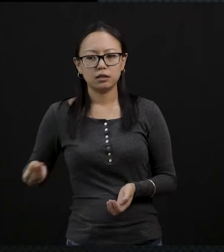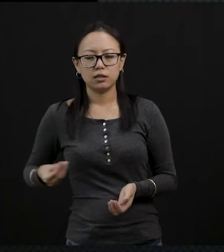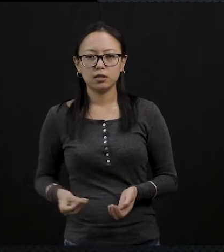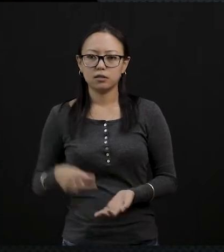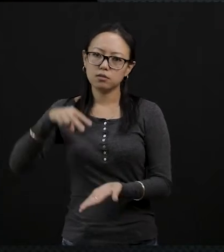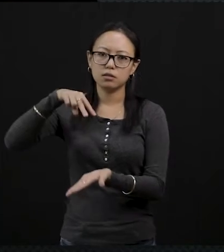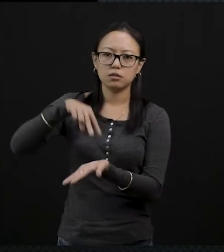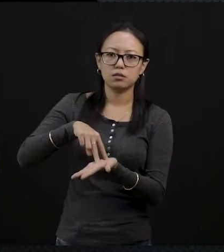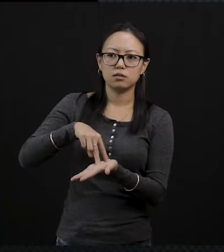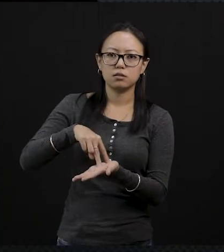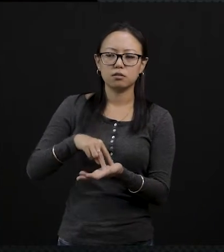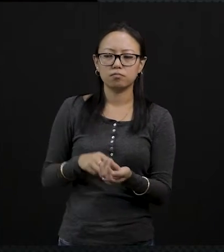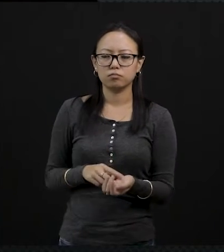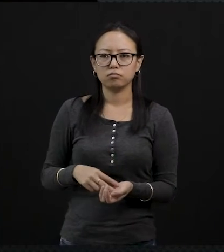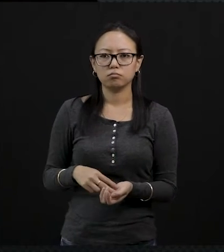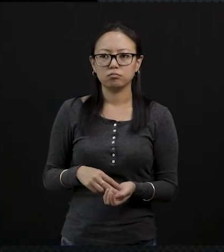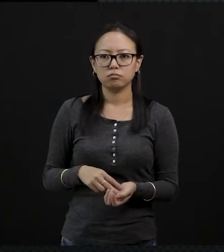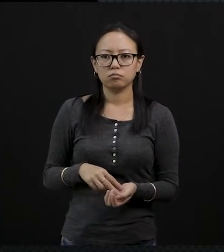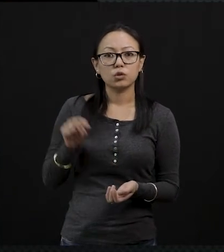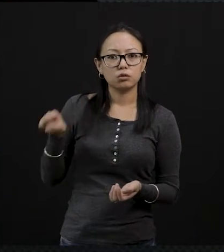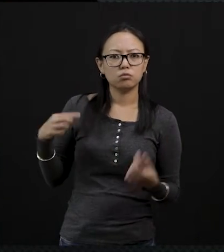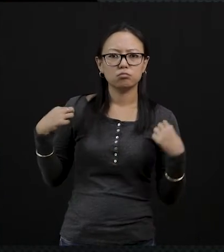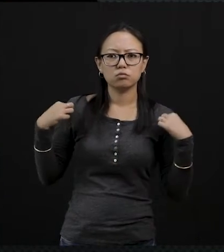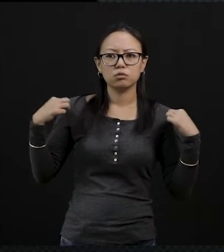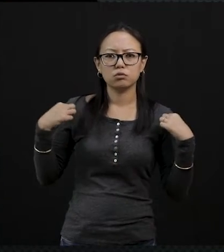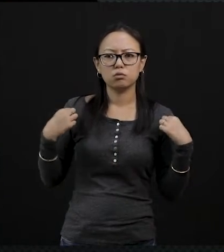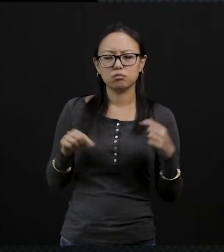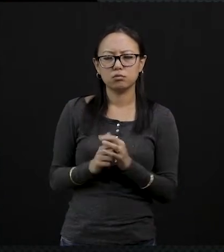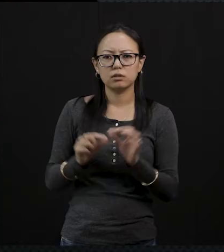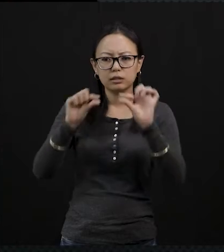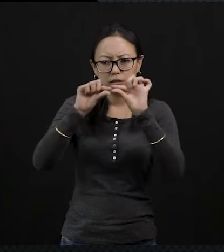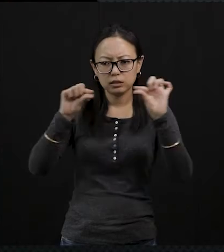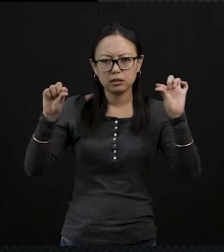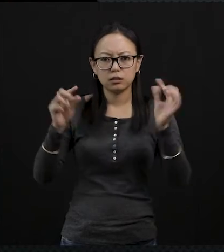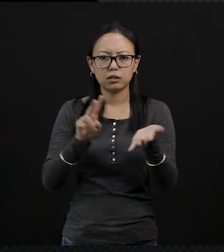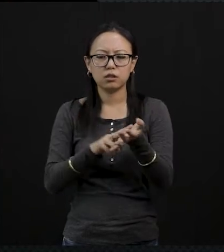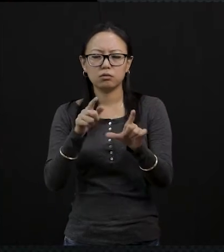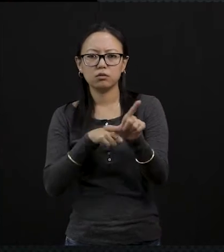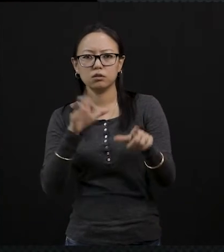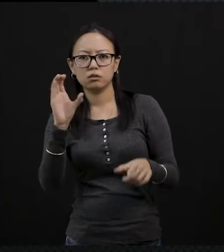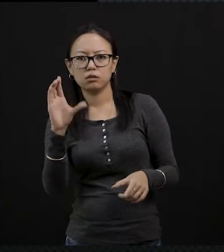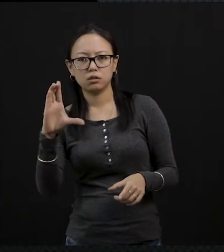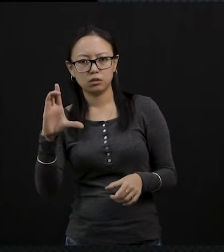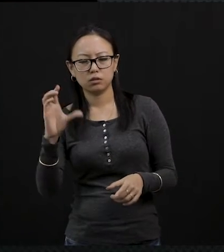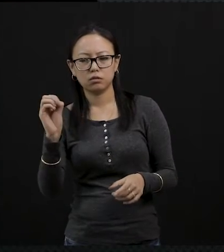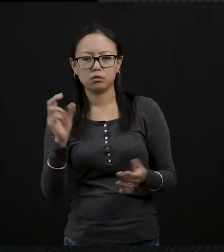light nylon clothes. And students, he was not aware,